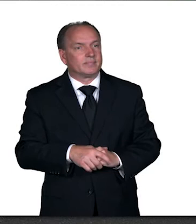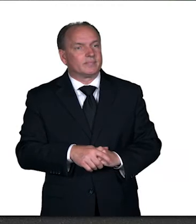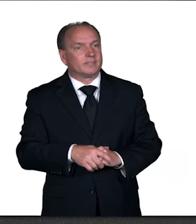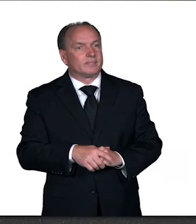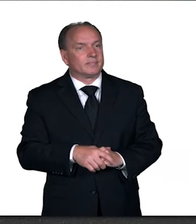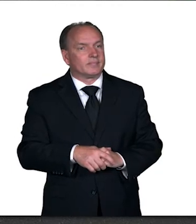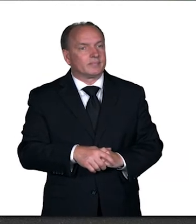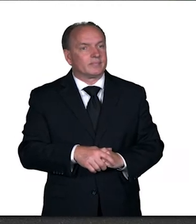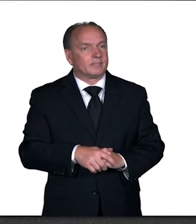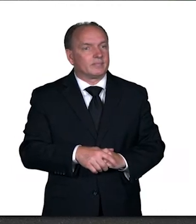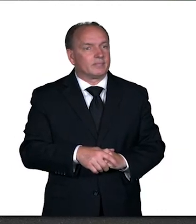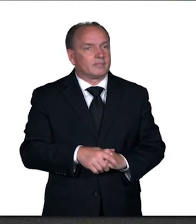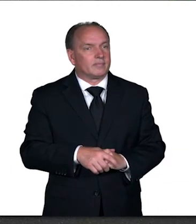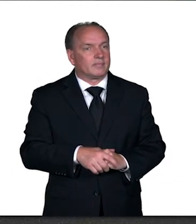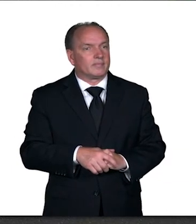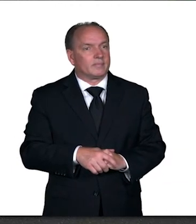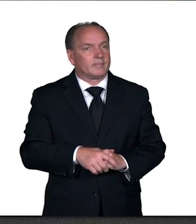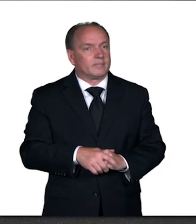some more glue.